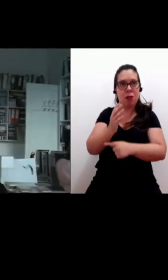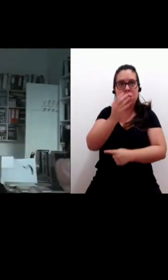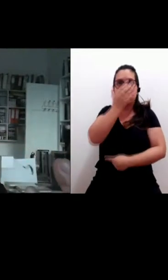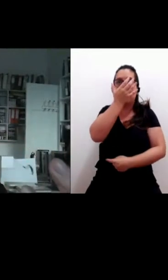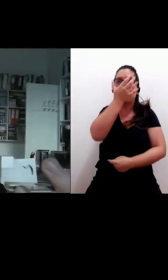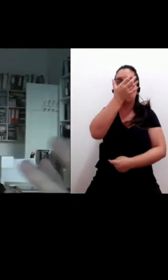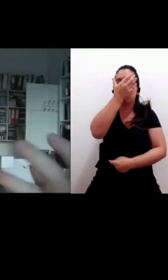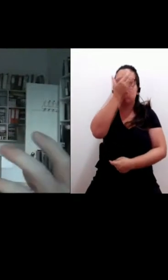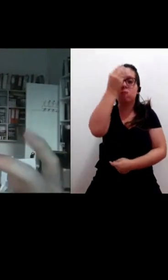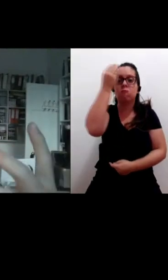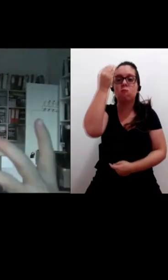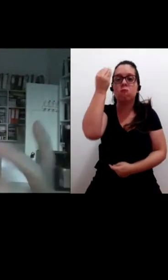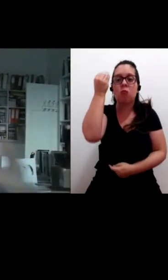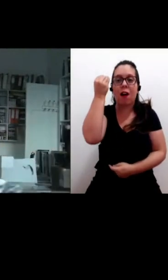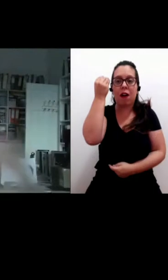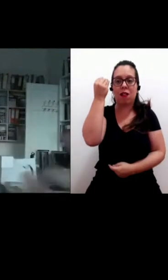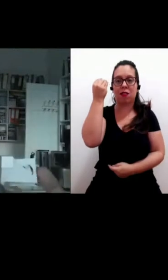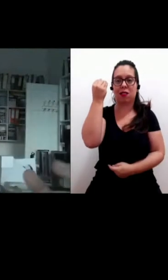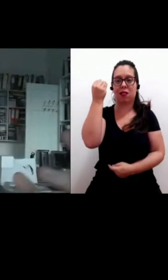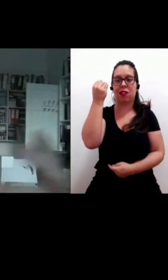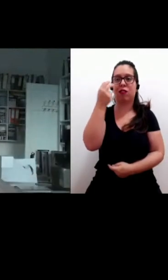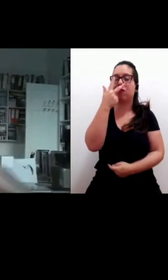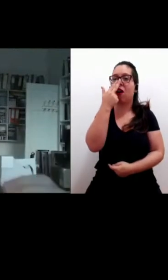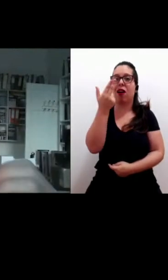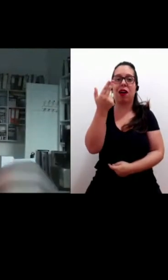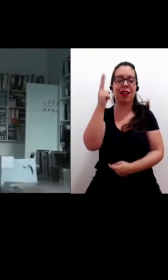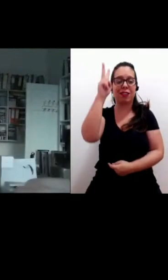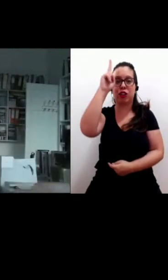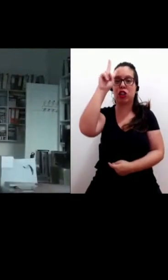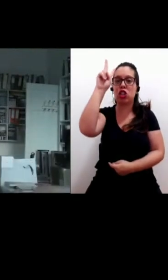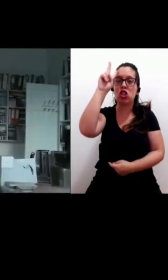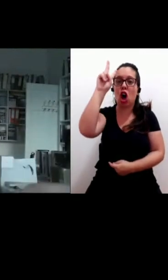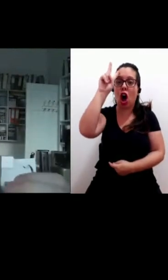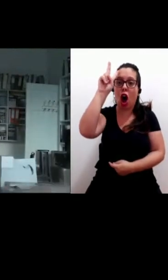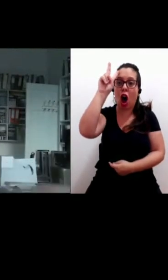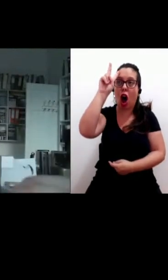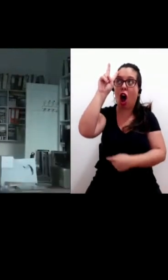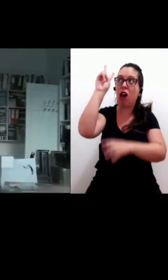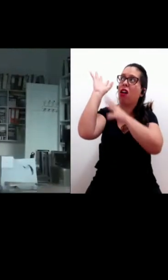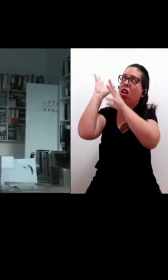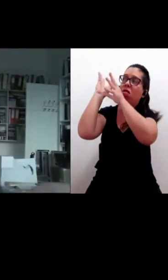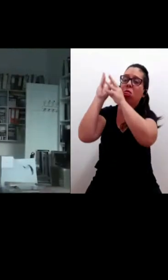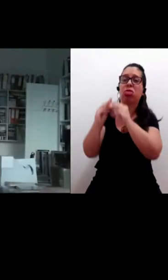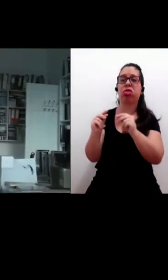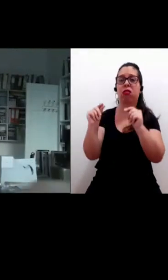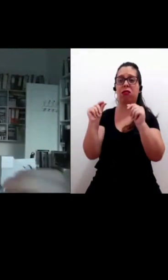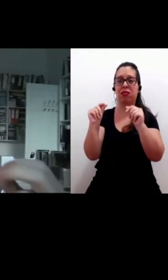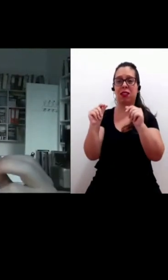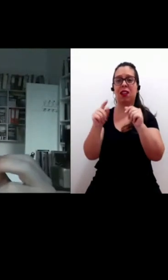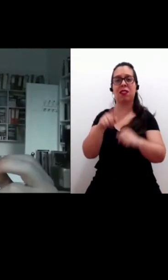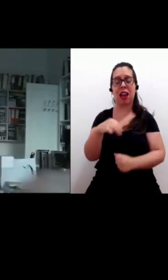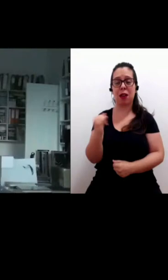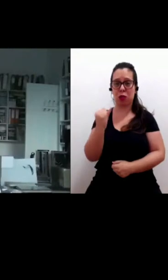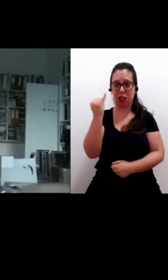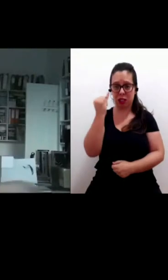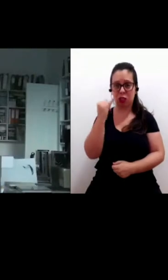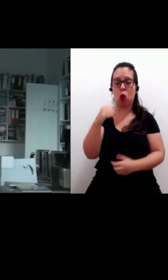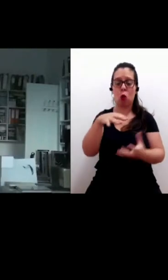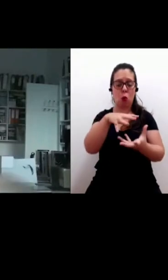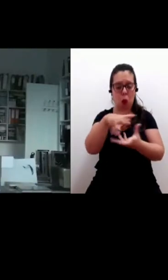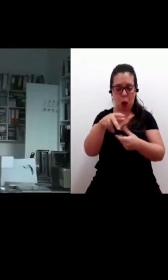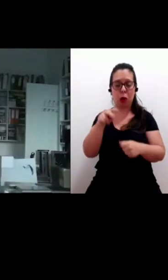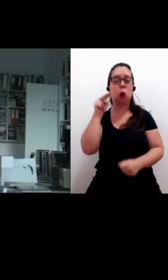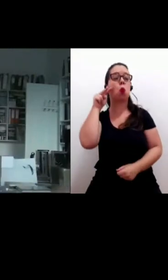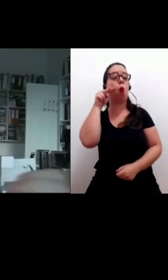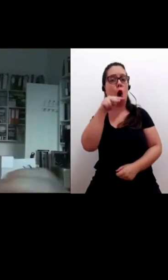memory loss. And so this is crucial. And the world is watching. Thank you. The world is watching your government. And we are all, you